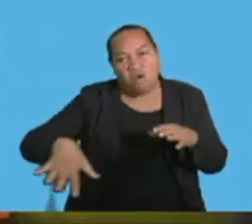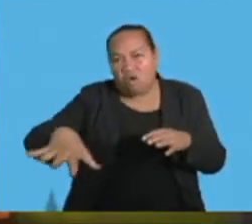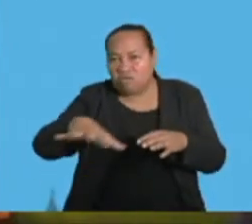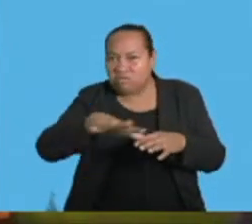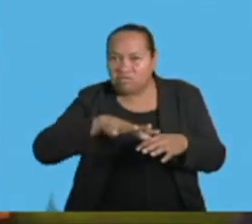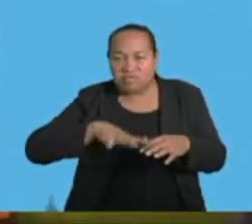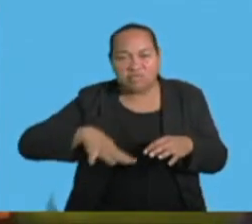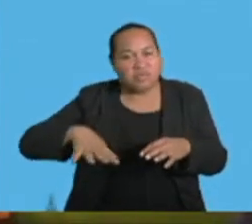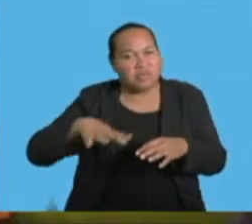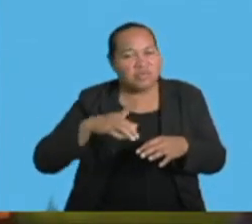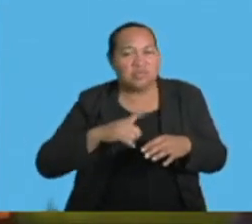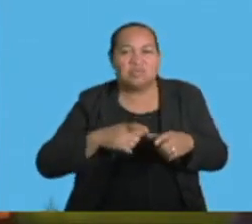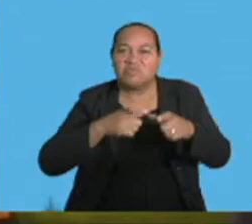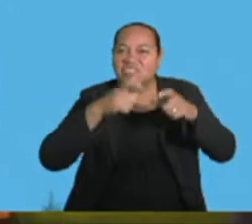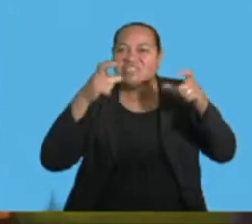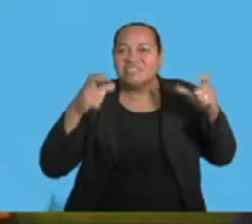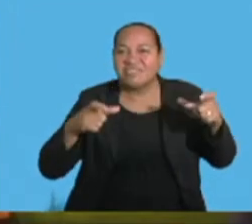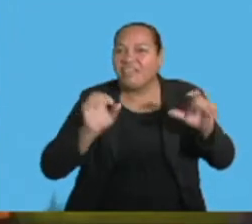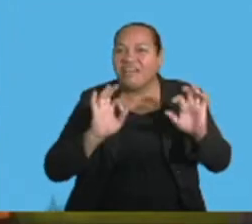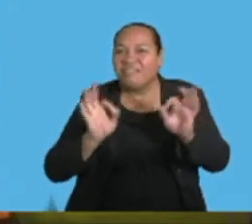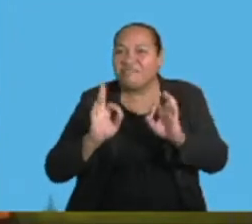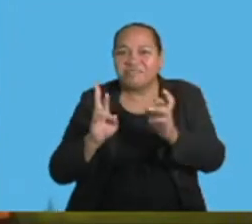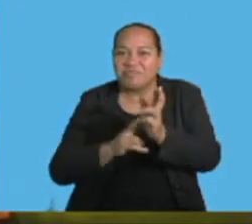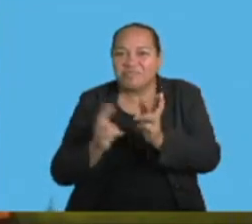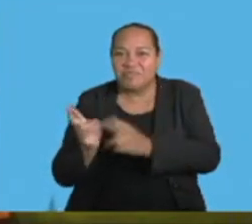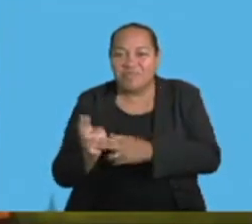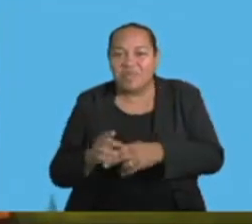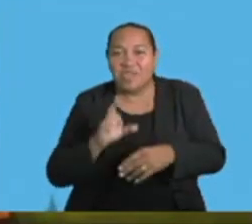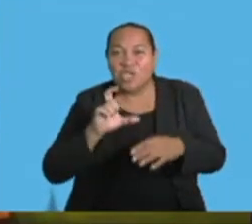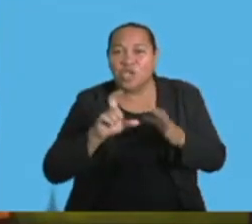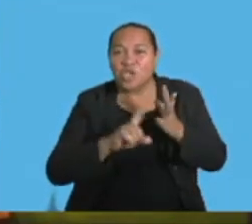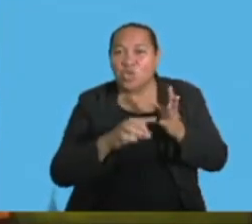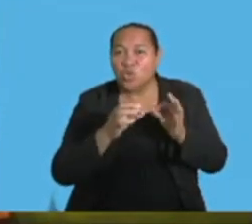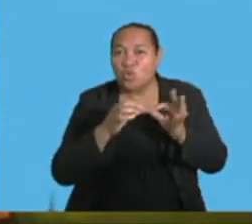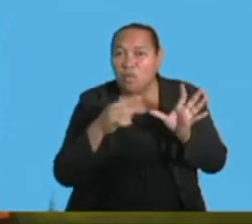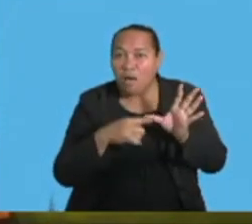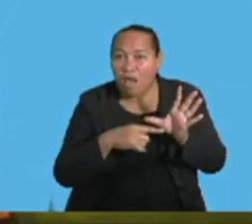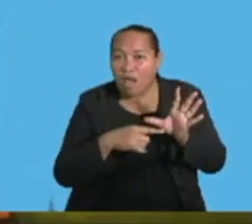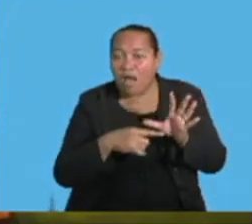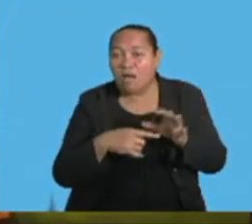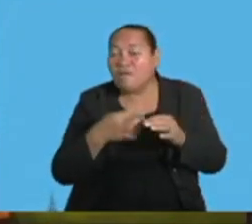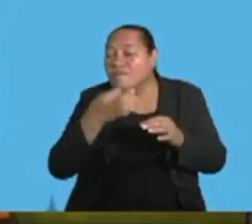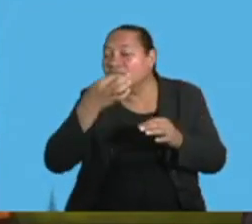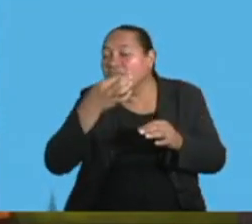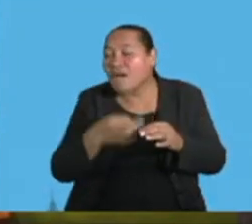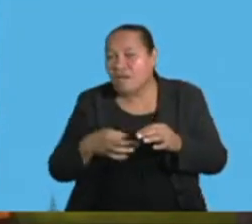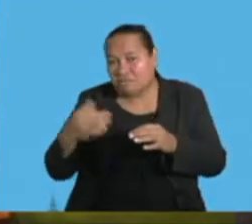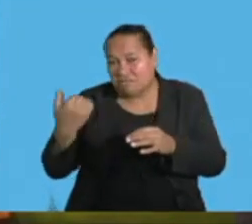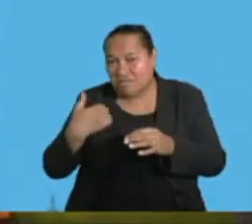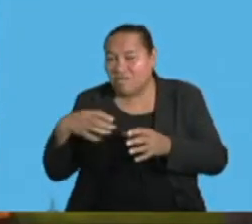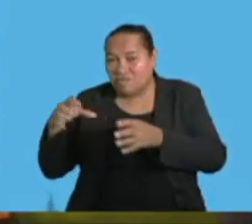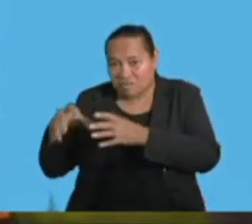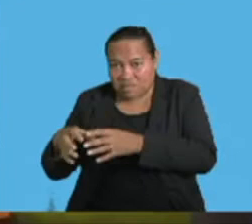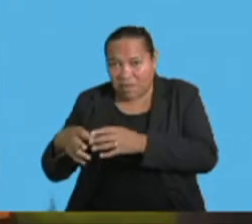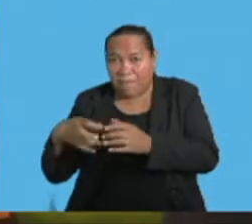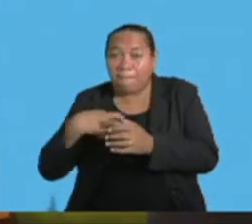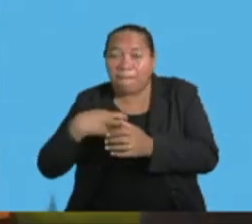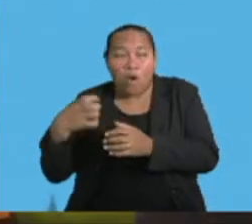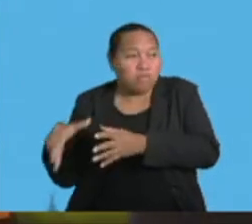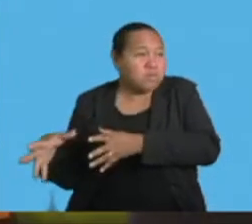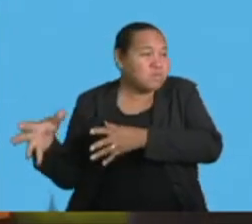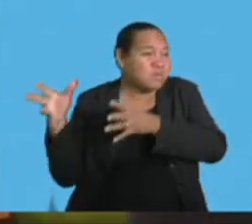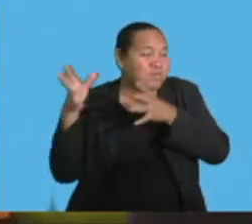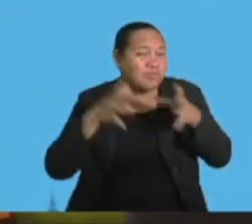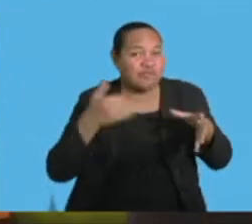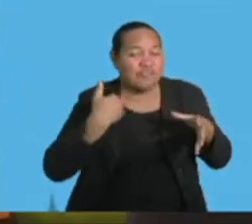country is one big city. Cuba, 23% of the population live in the rural areas, 77% live in the urban areas.